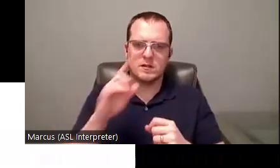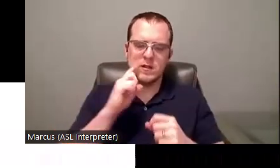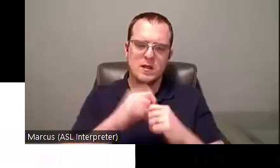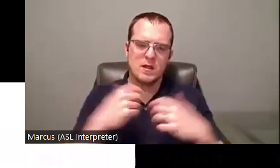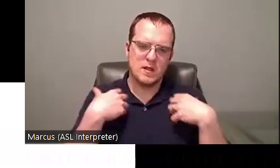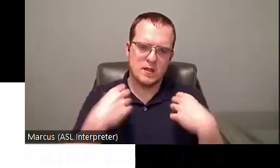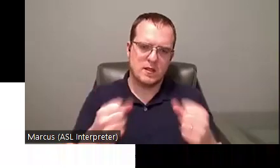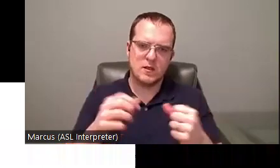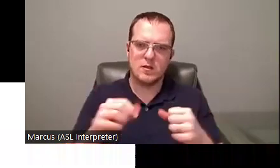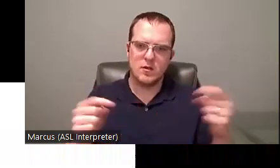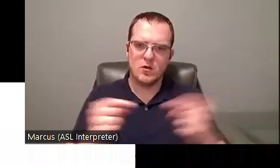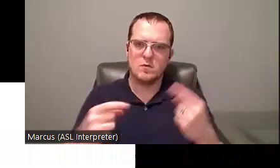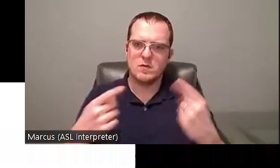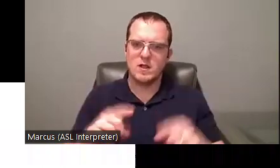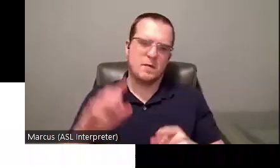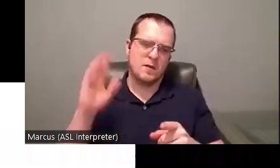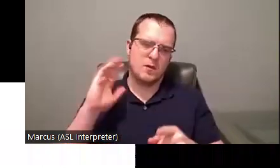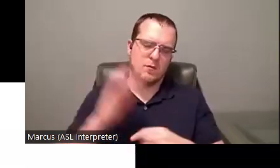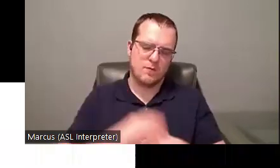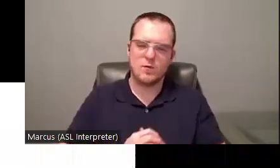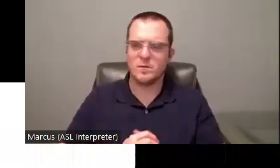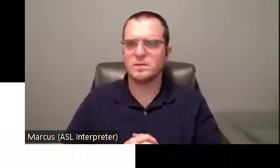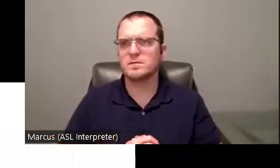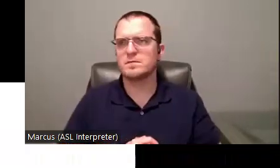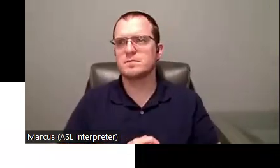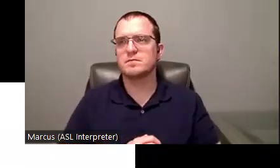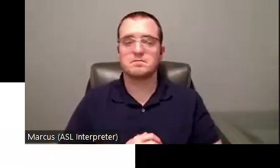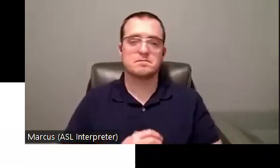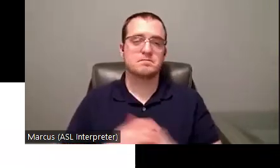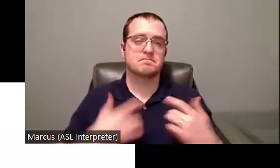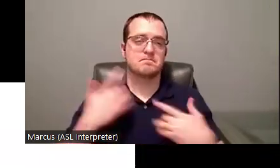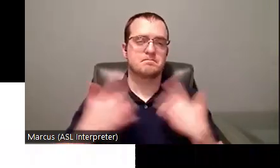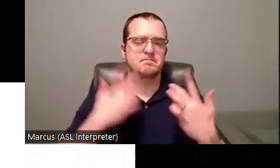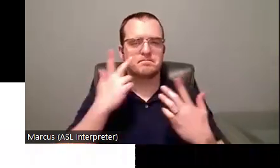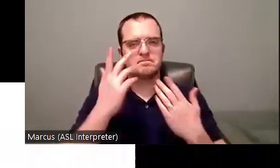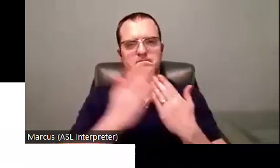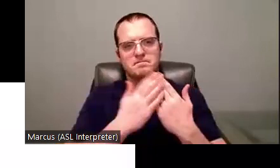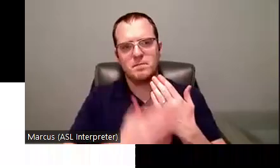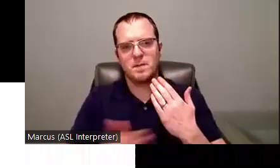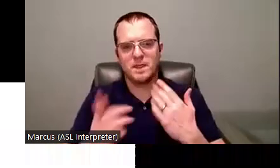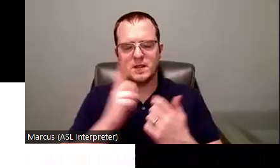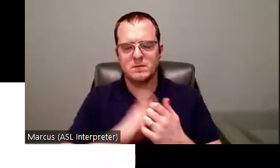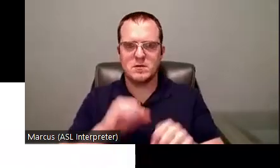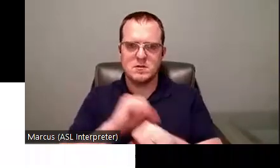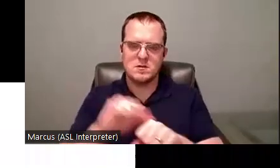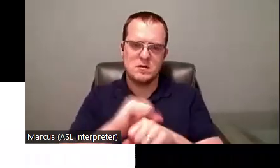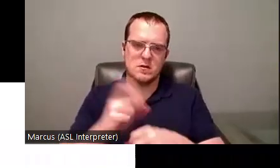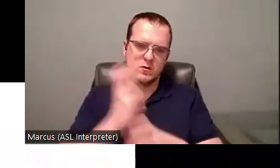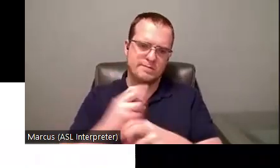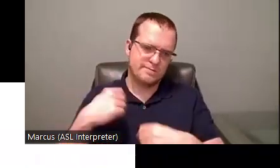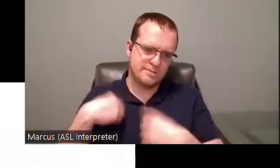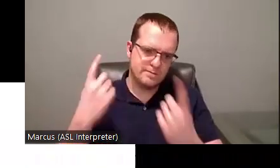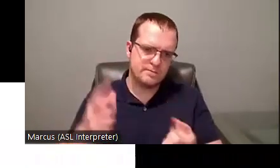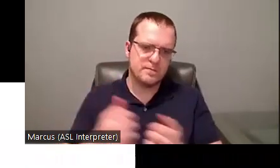the harms that happened there. So incredibly excited to see this move forward. I know it's been a slog, so really appreciate